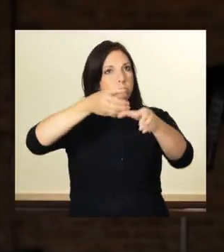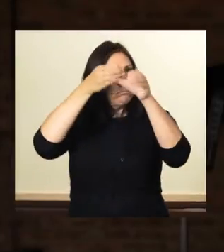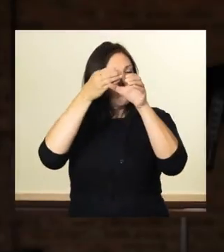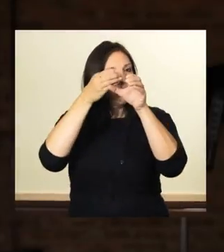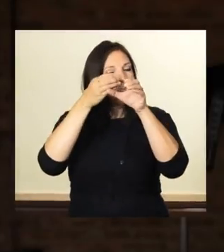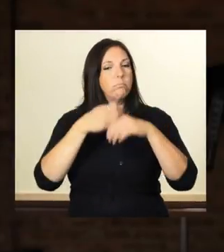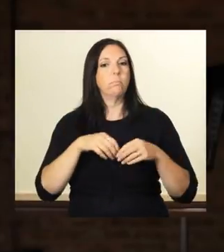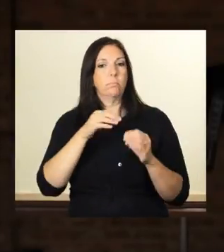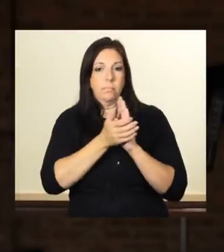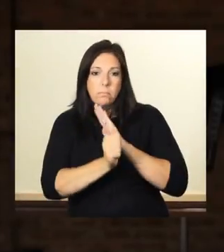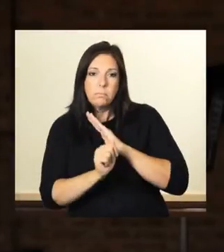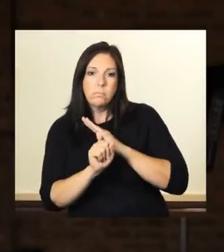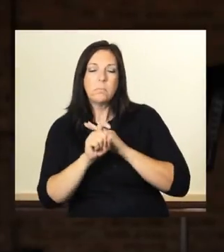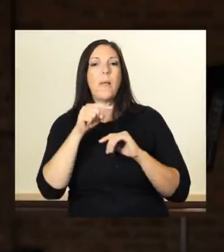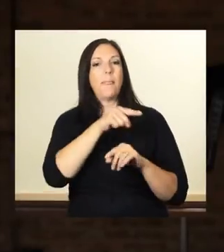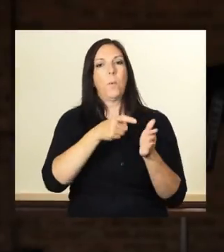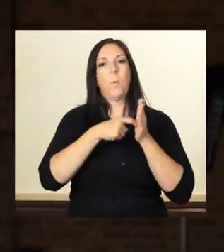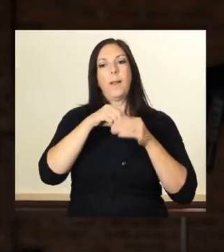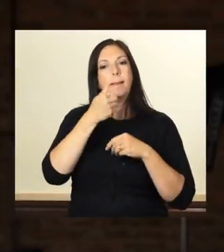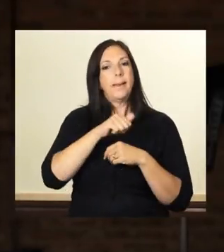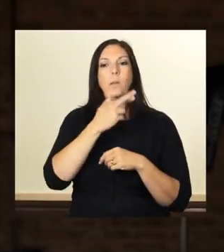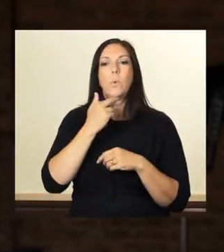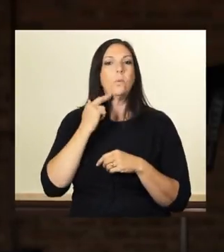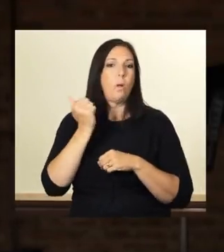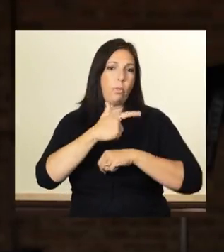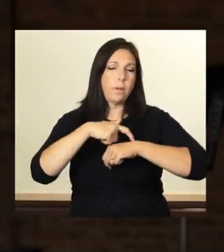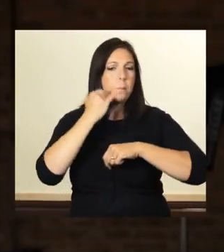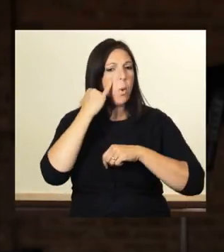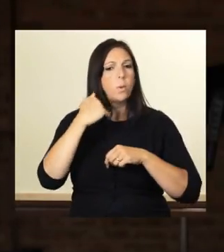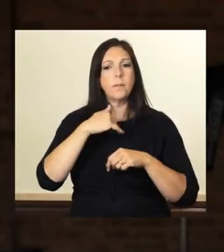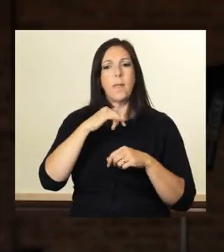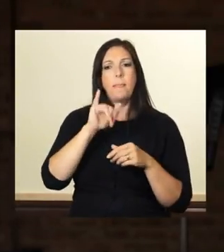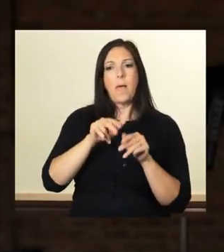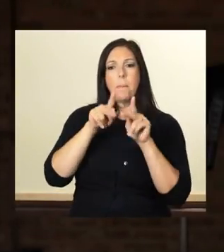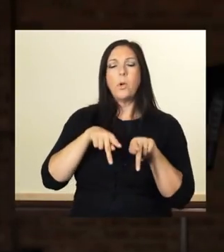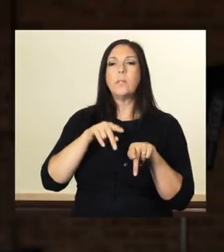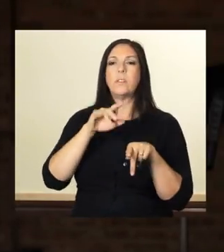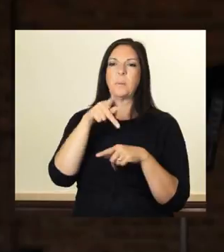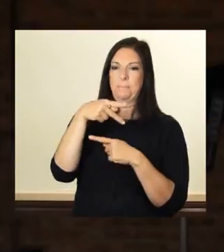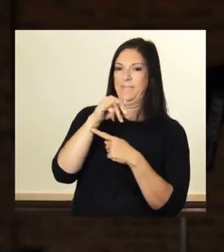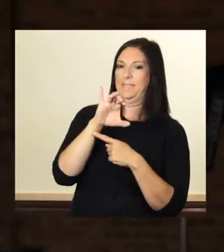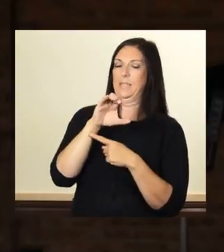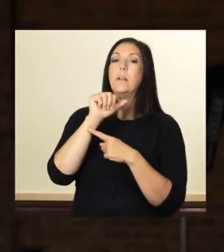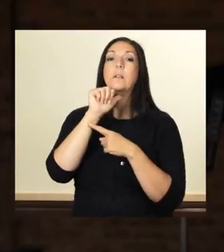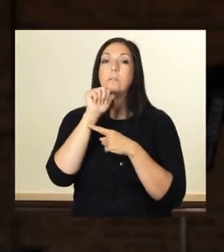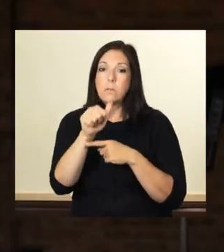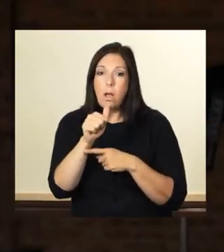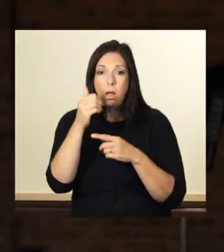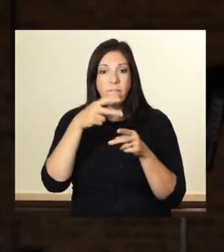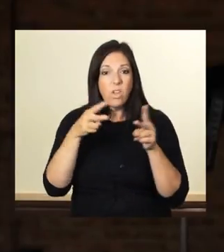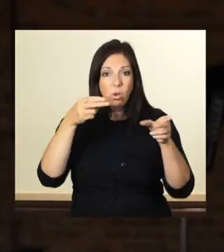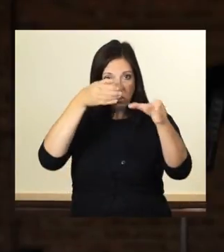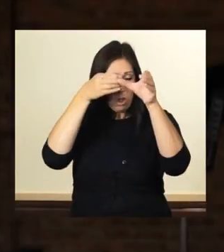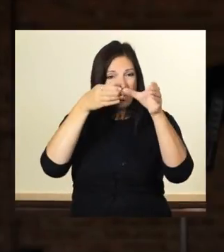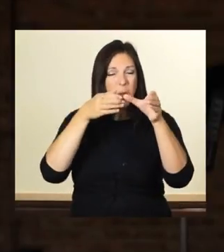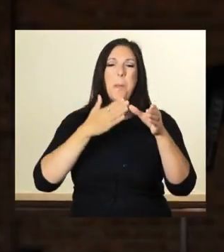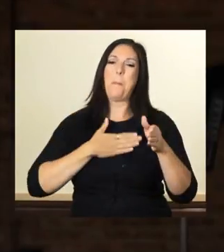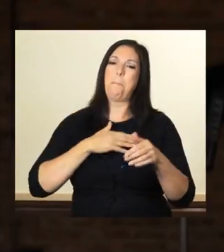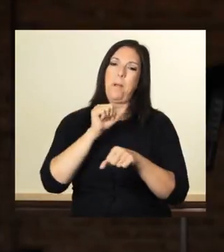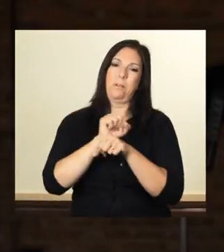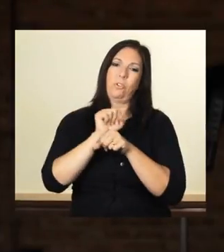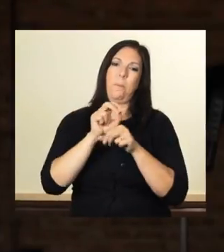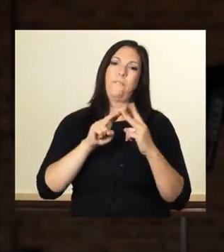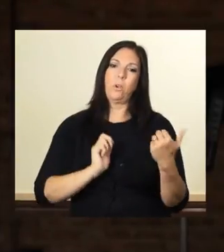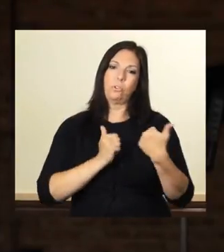and knowledgeable is required in all restaurants at all times. If I do not have a knowledgeable PIC, it makes my job very challenging